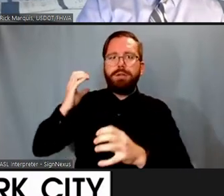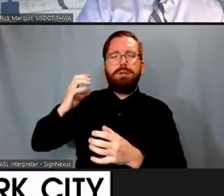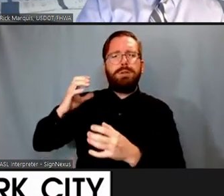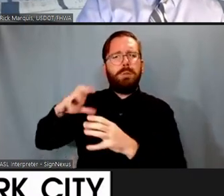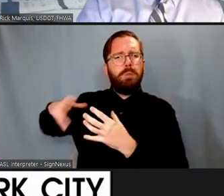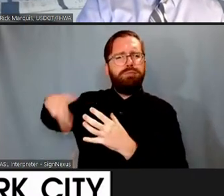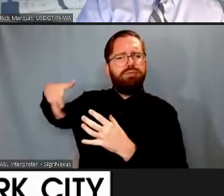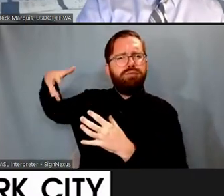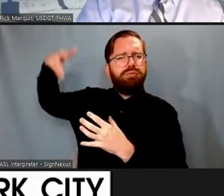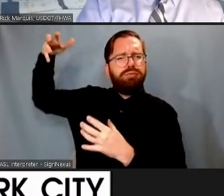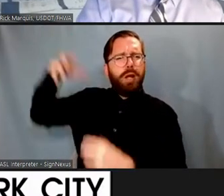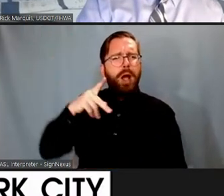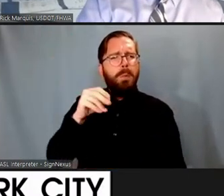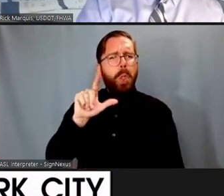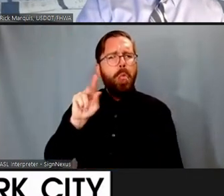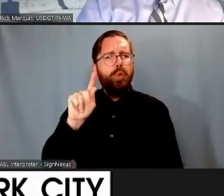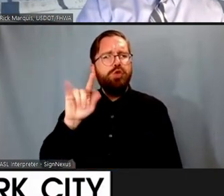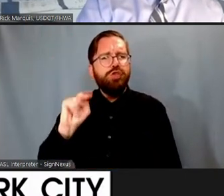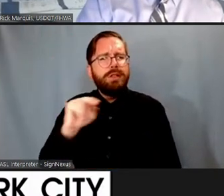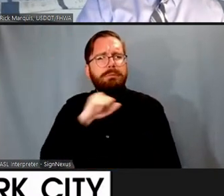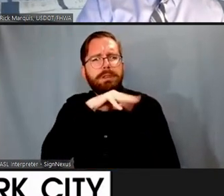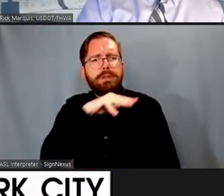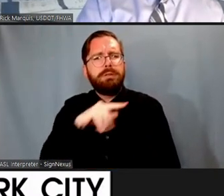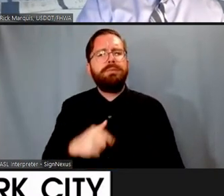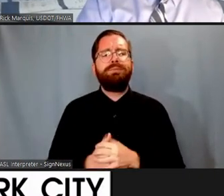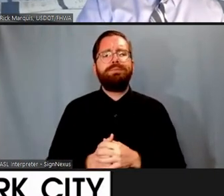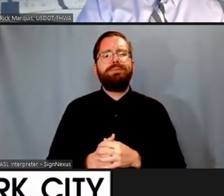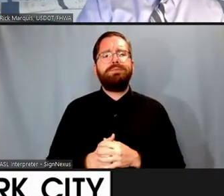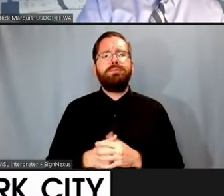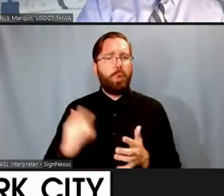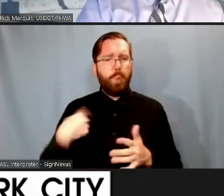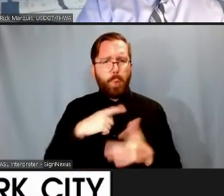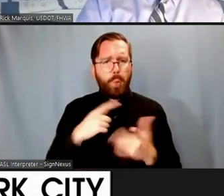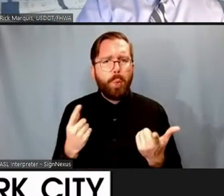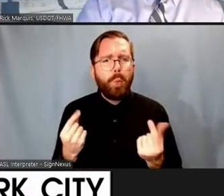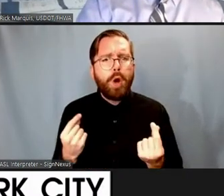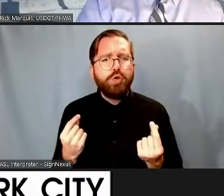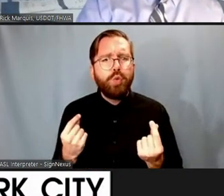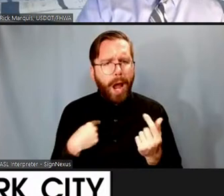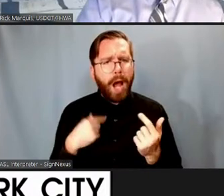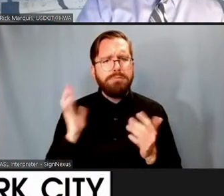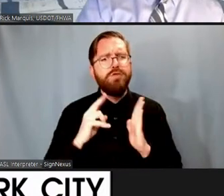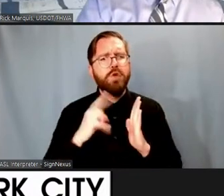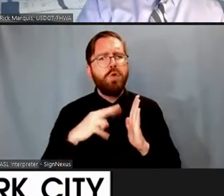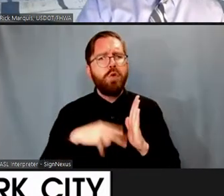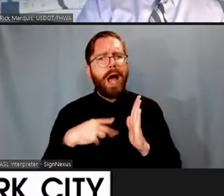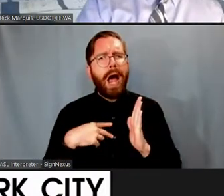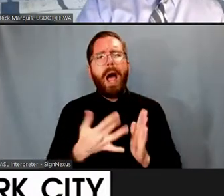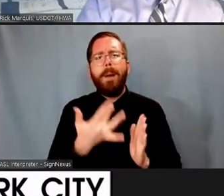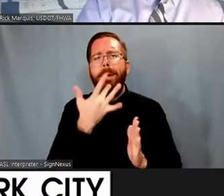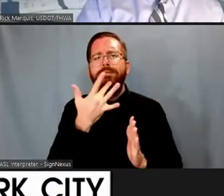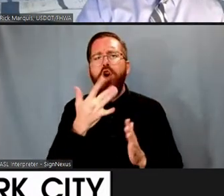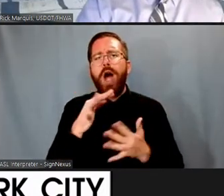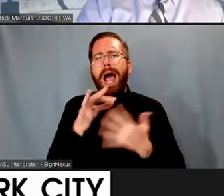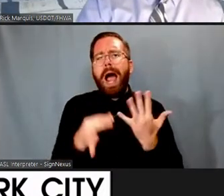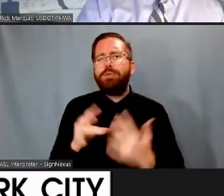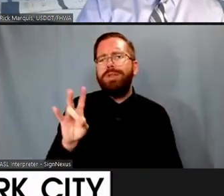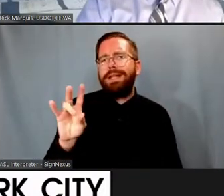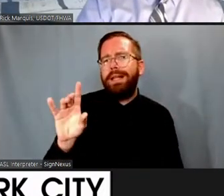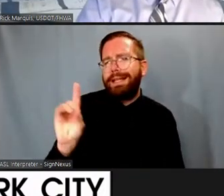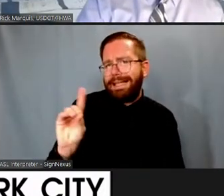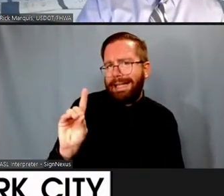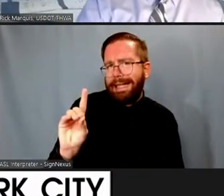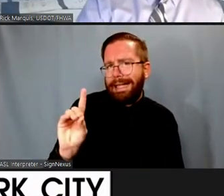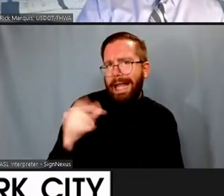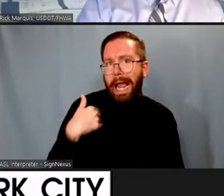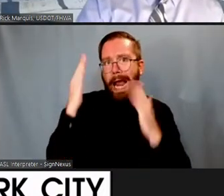be focusing on what can we do with this from what i've read i would prefer option d and i hope that's what we go for thank you very